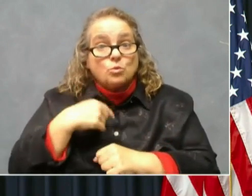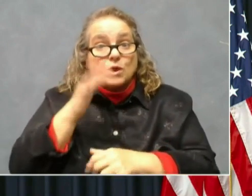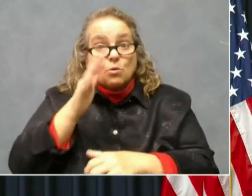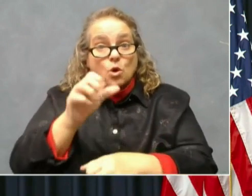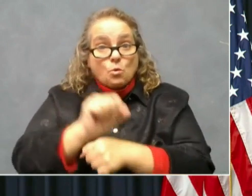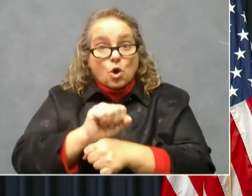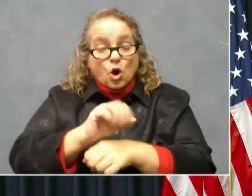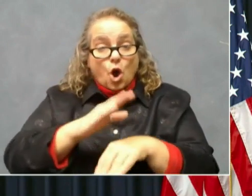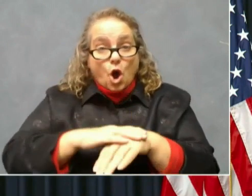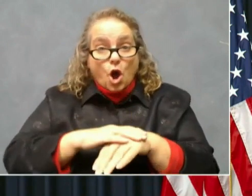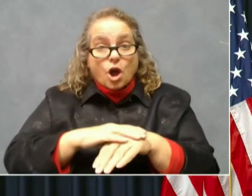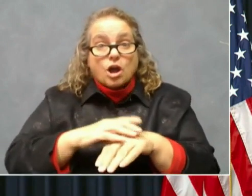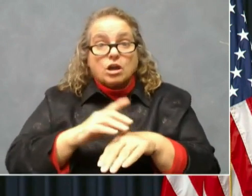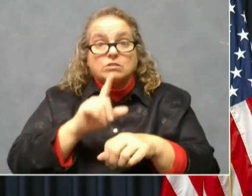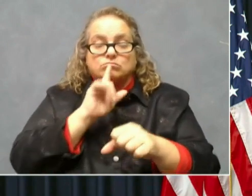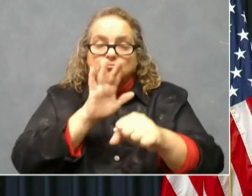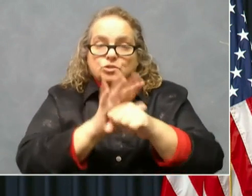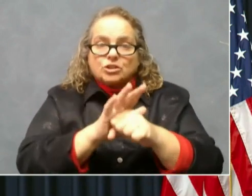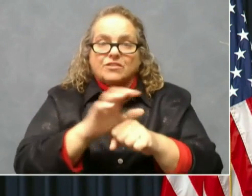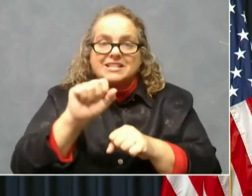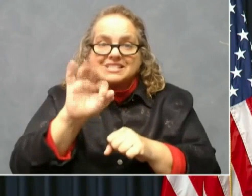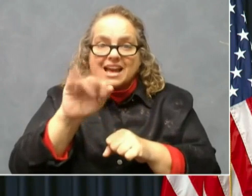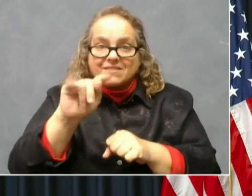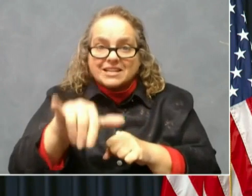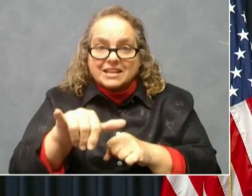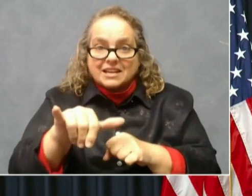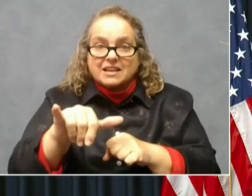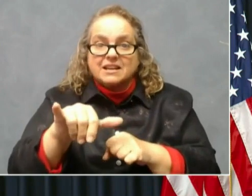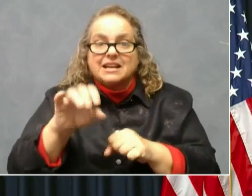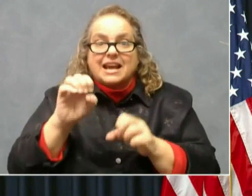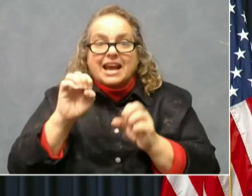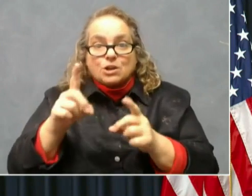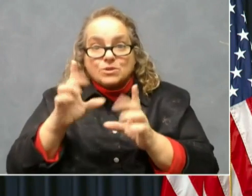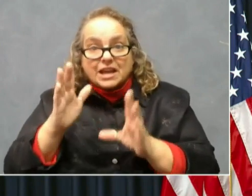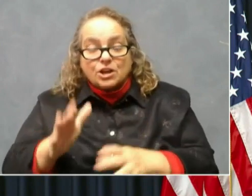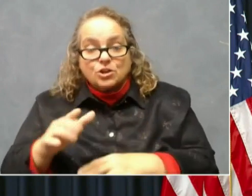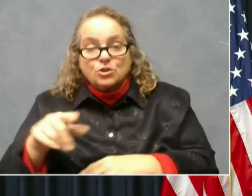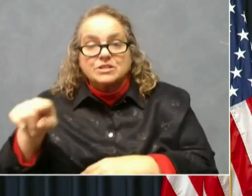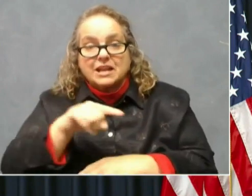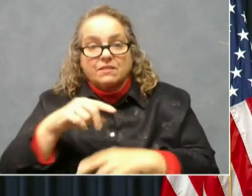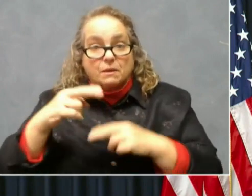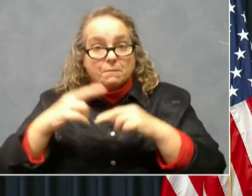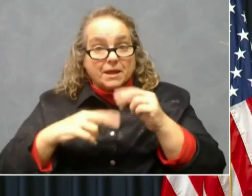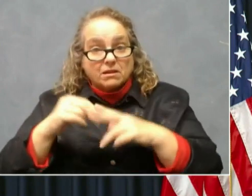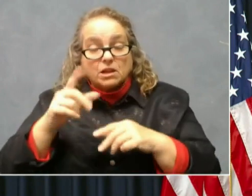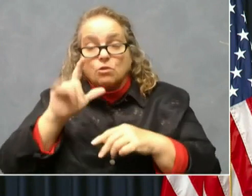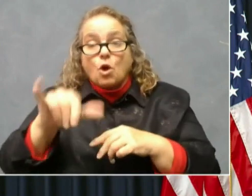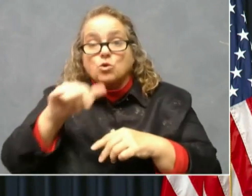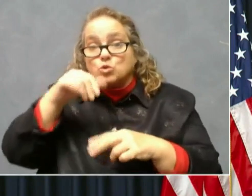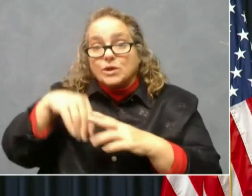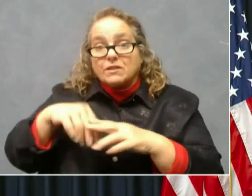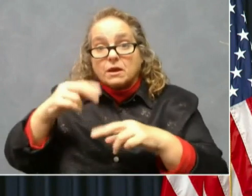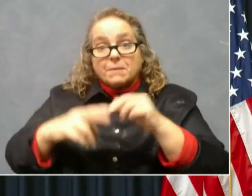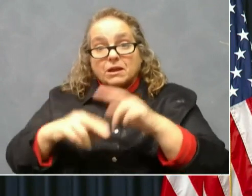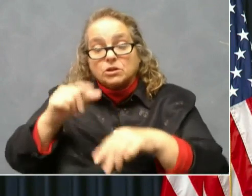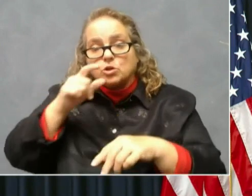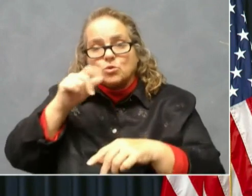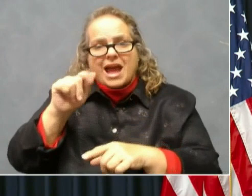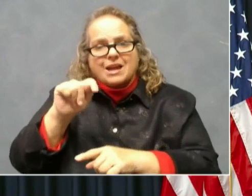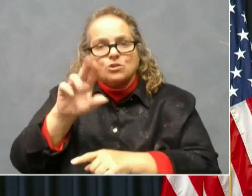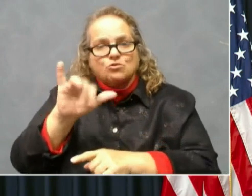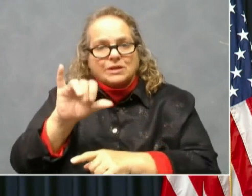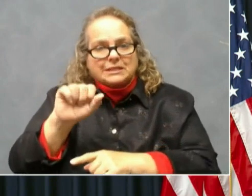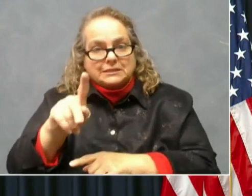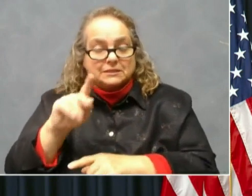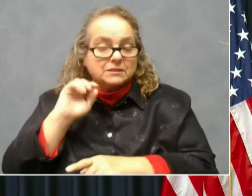safety, especially of the educators, those in the building that fall in the at-risk categories. So today, I'm